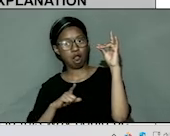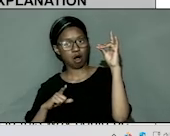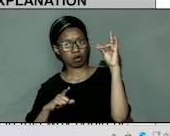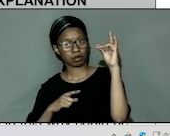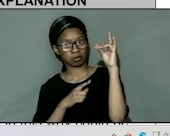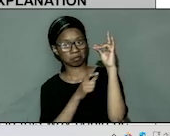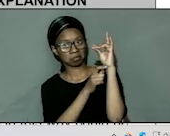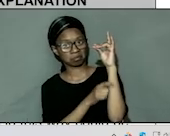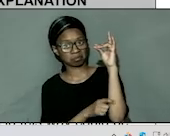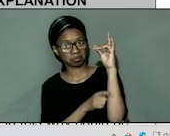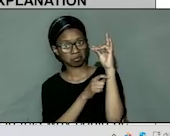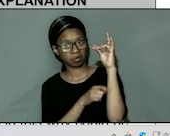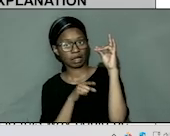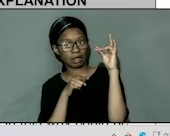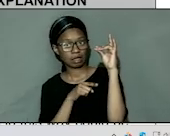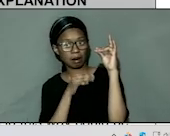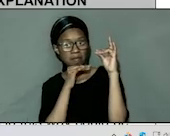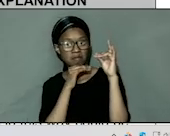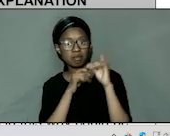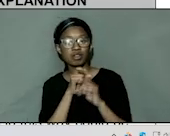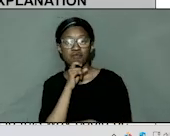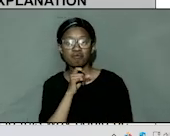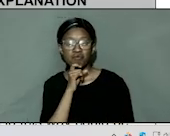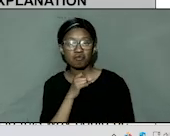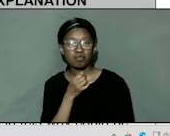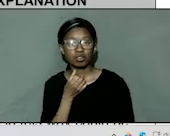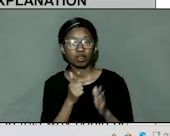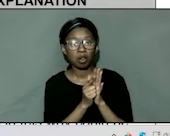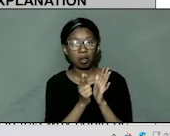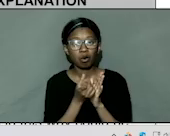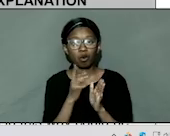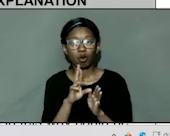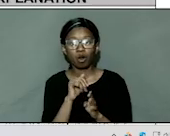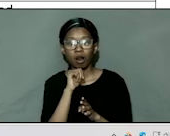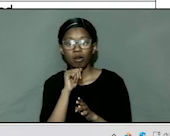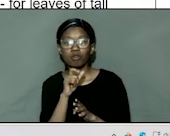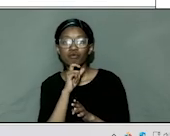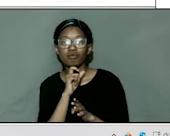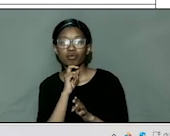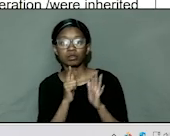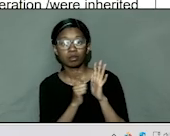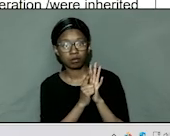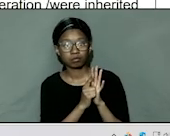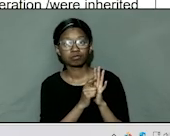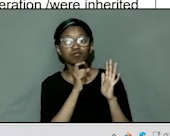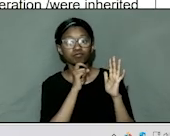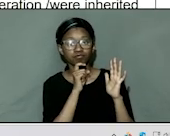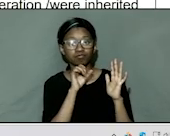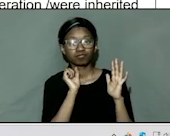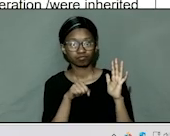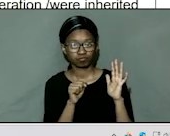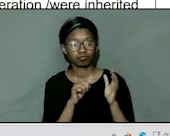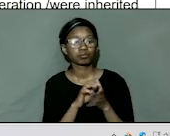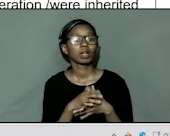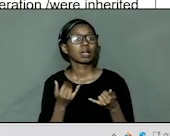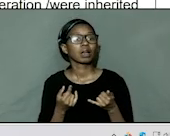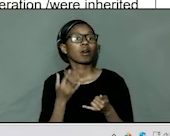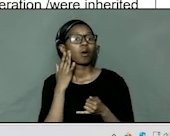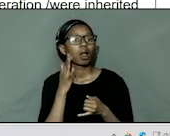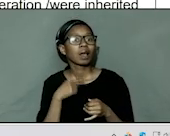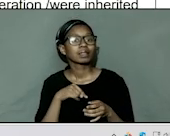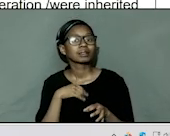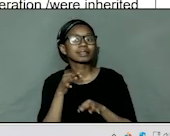disuse? It's the law of use. Again. So now, when we explain